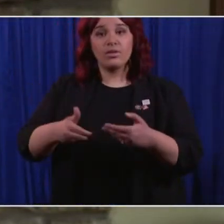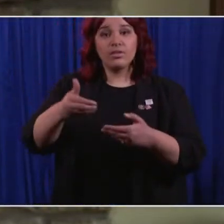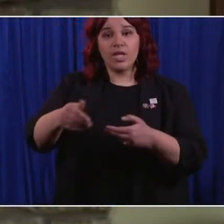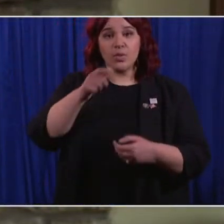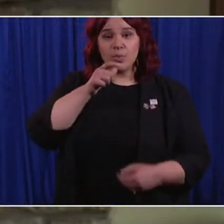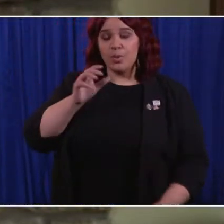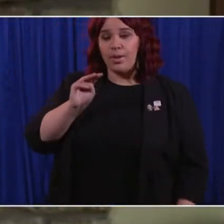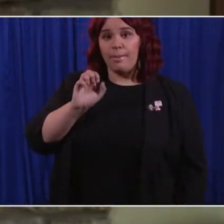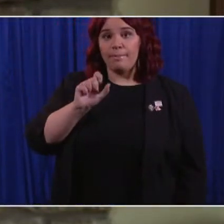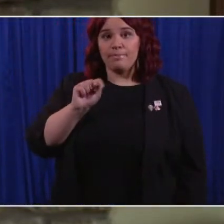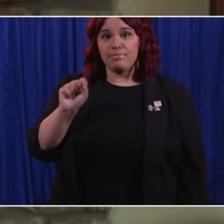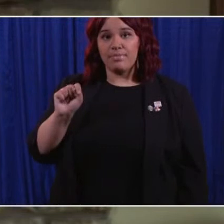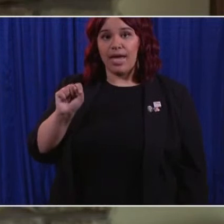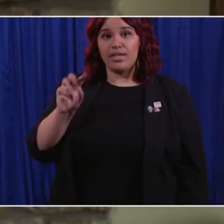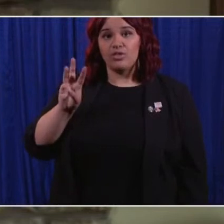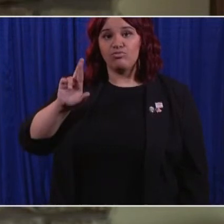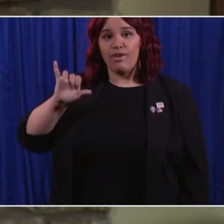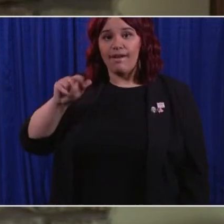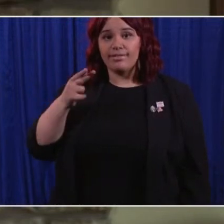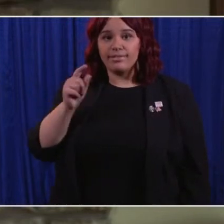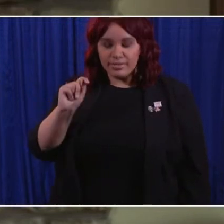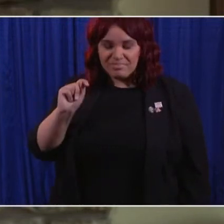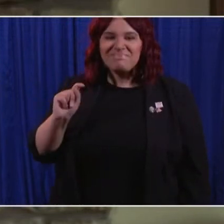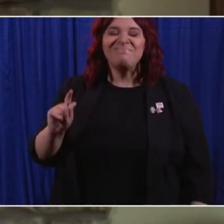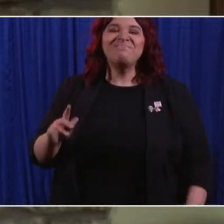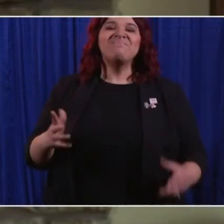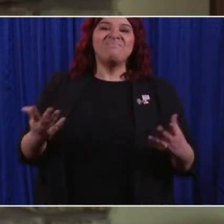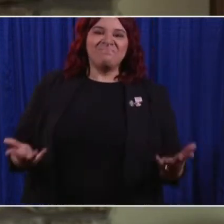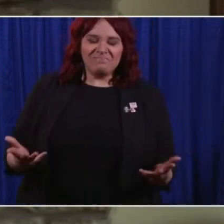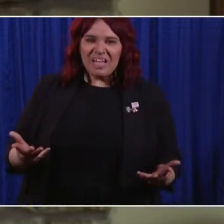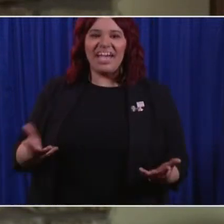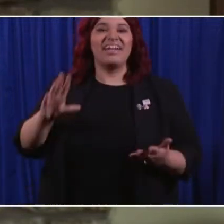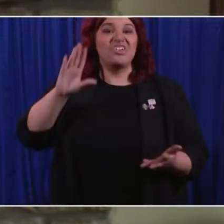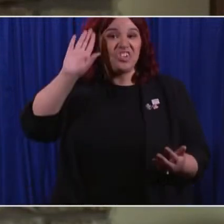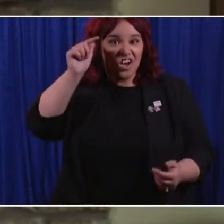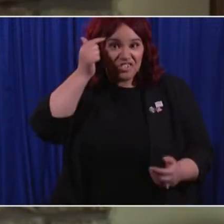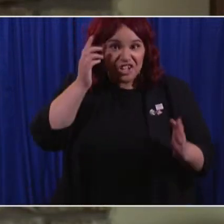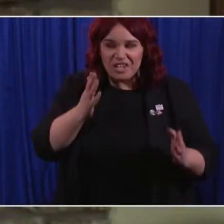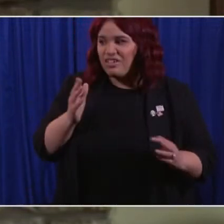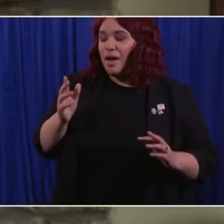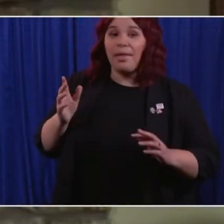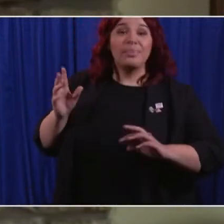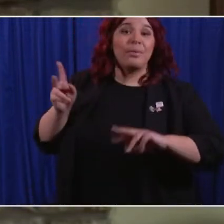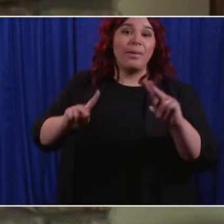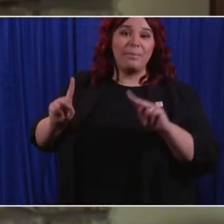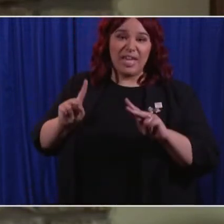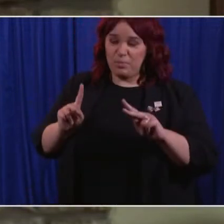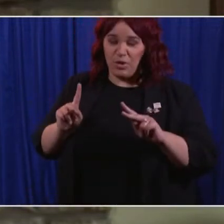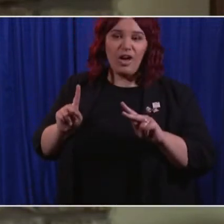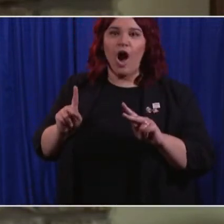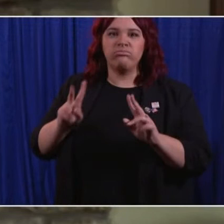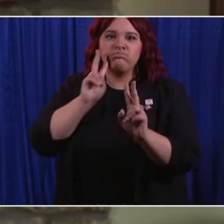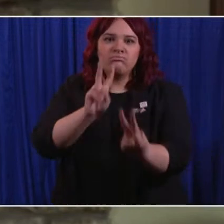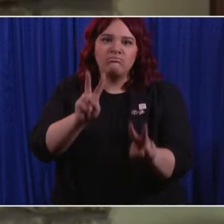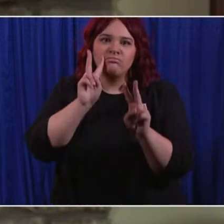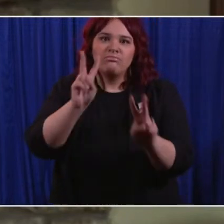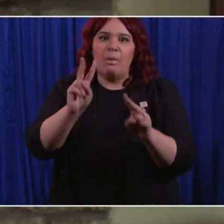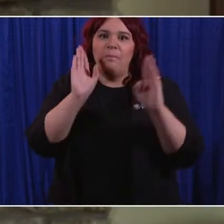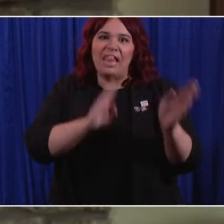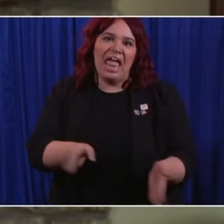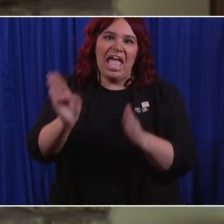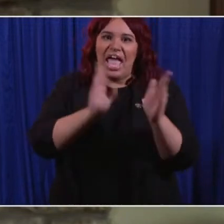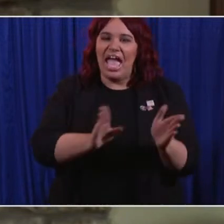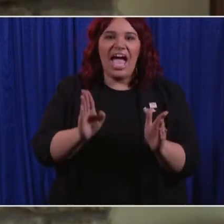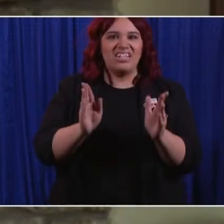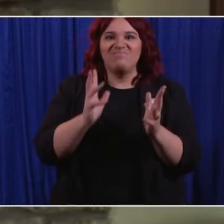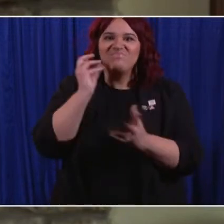Hi, Governor. Many Ohioans are, of course, anxious to make plans and looking forward to an end to the health orders. Last week here in the Cleveland area, you said you're